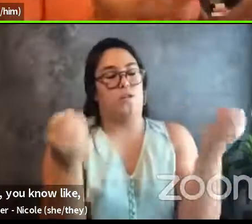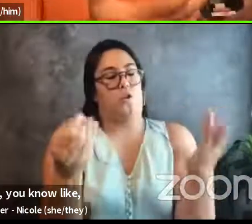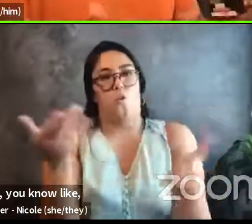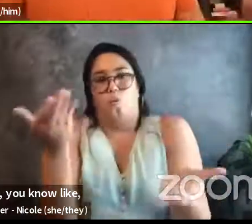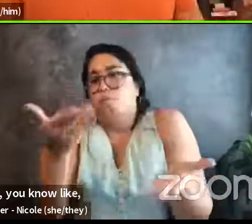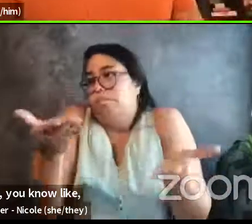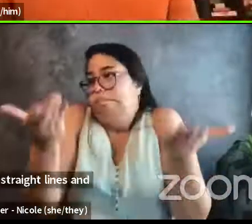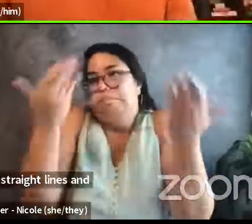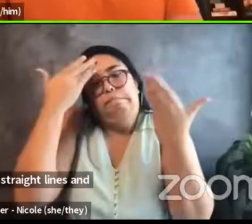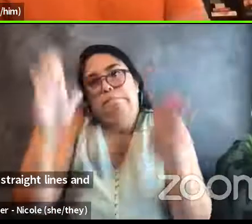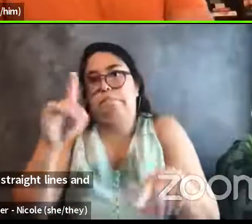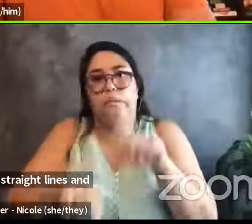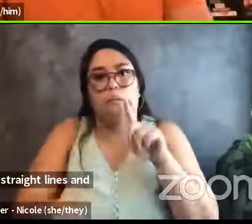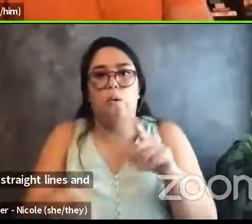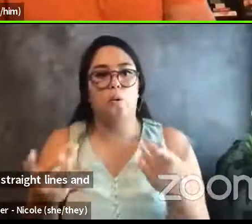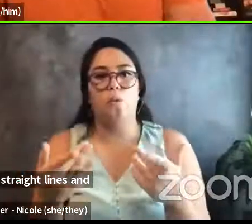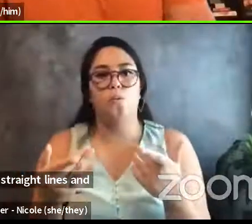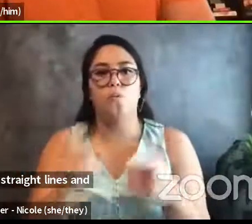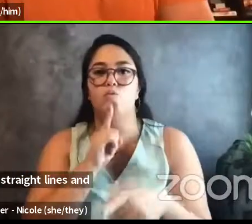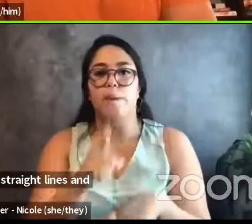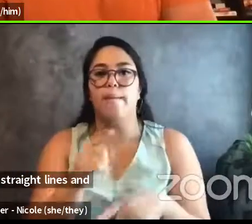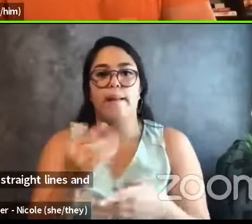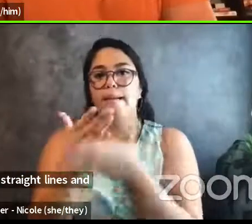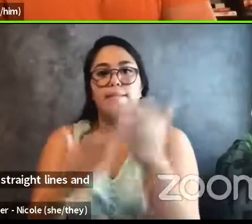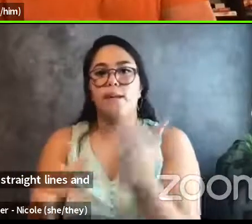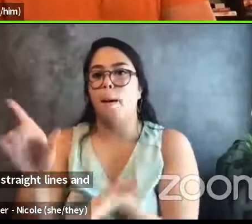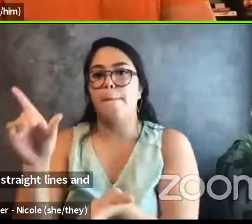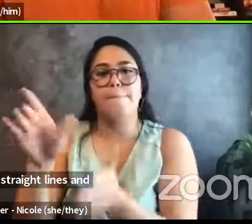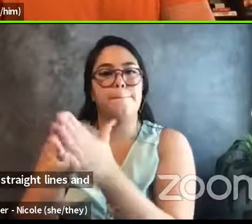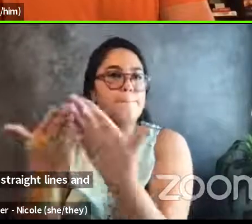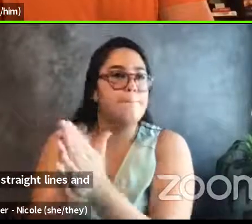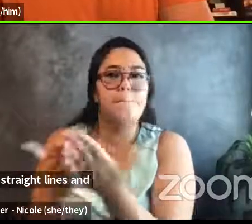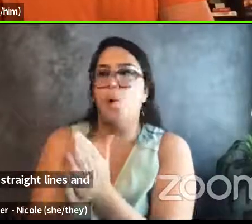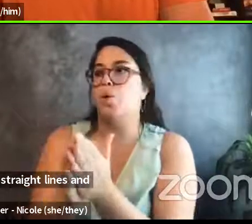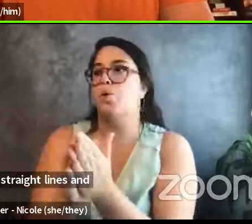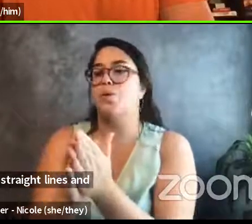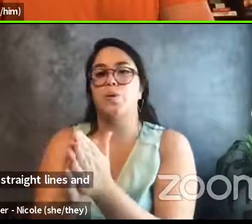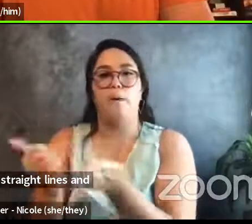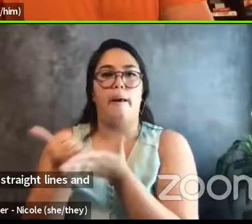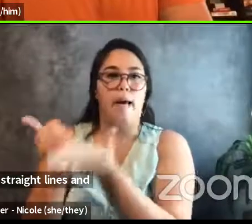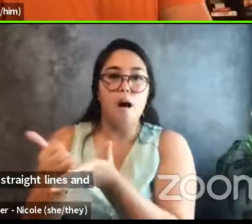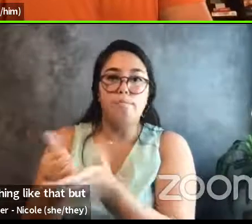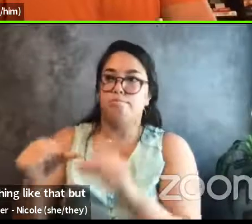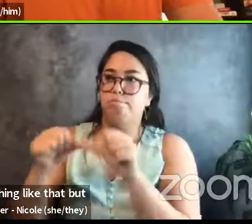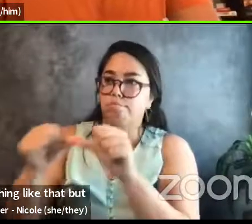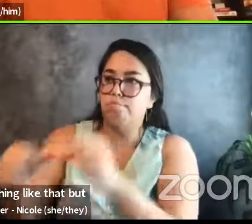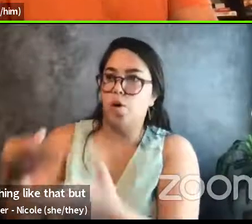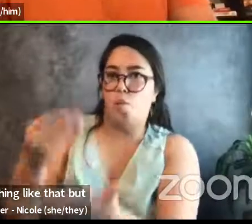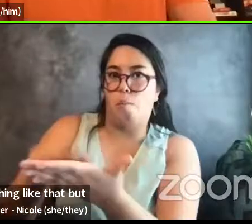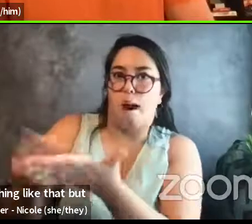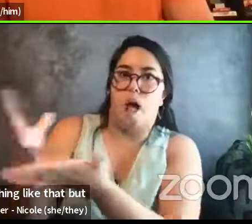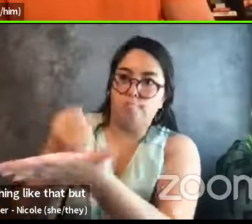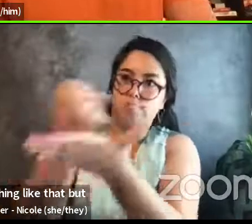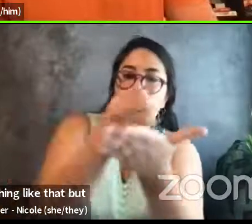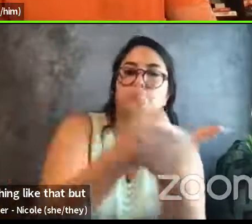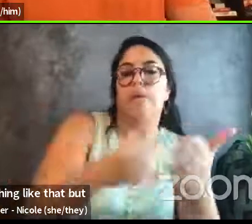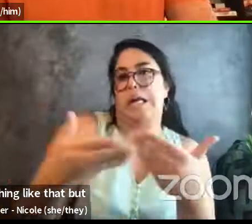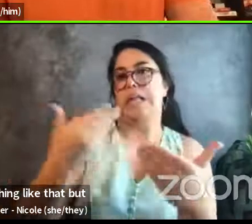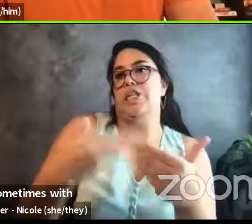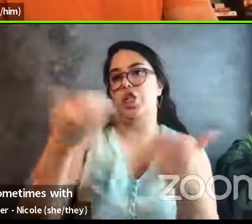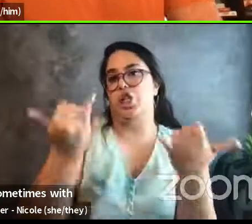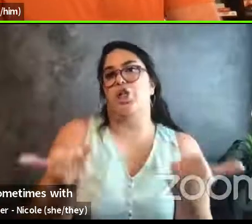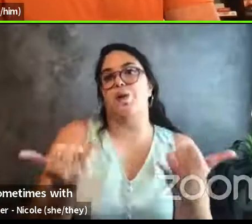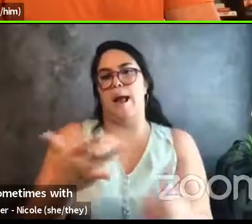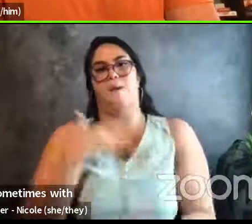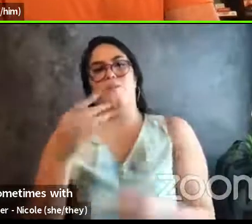Second is fourth printing now or something like that. But so there's a little bit more, um, security sometimes with, with, with